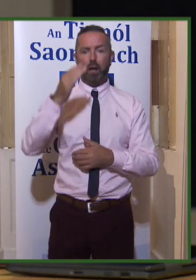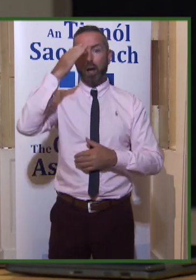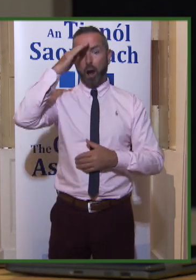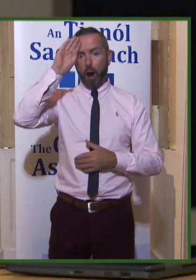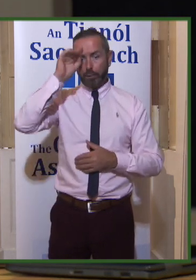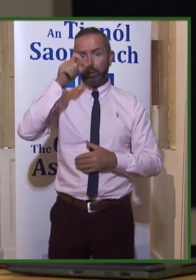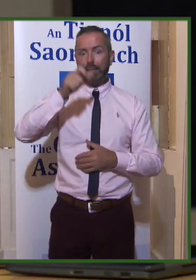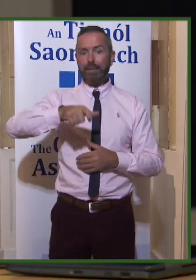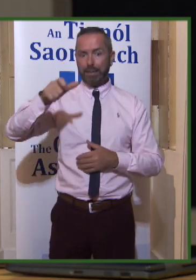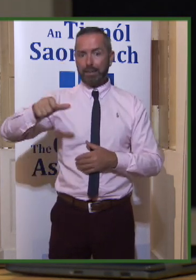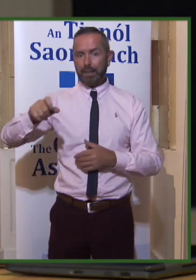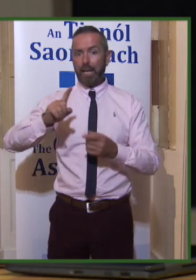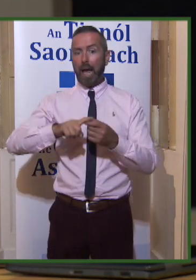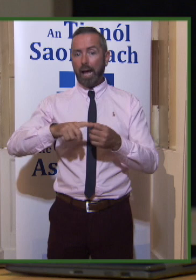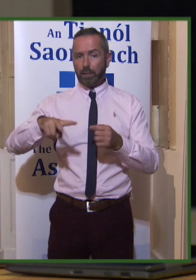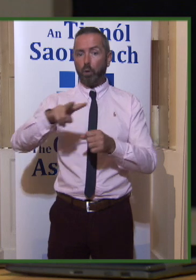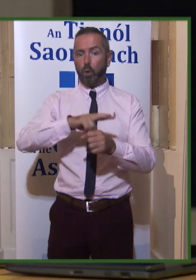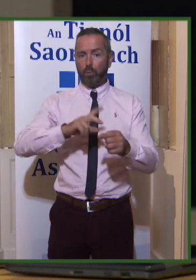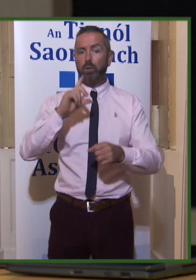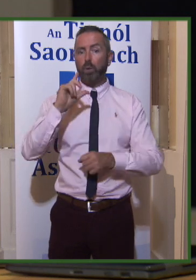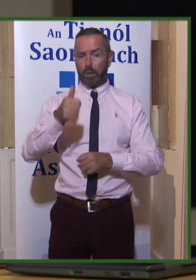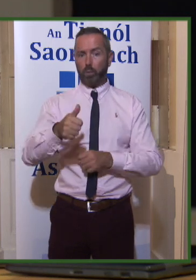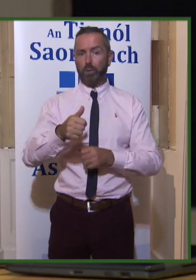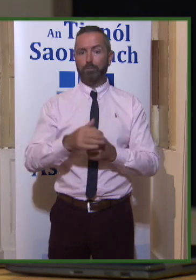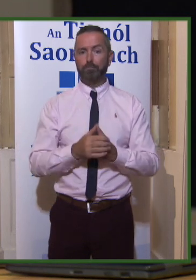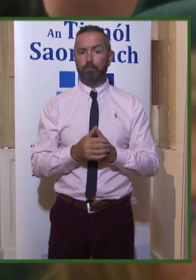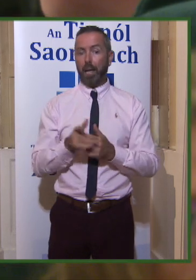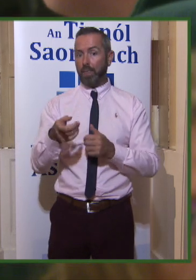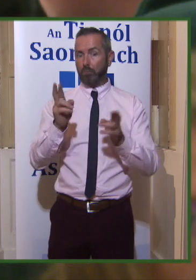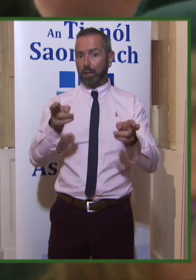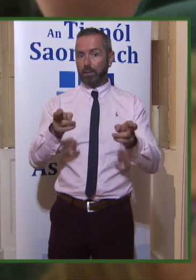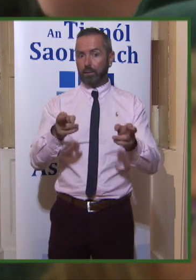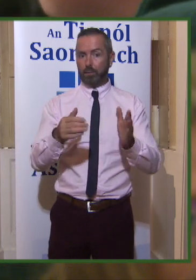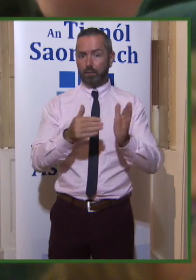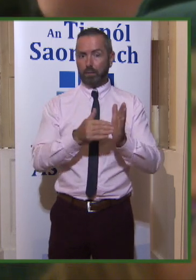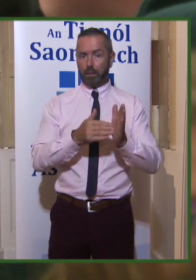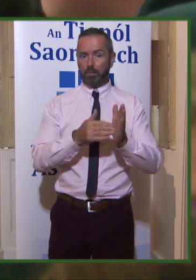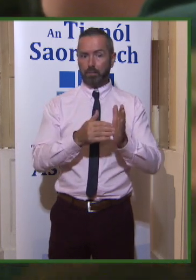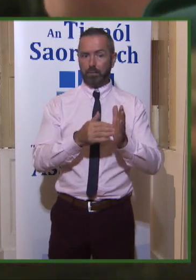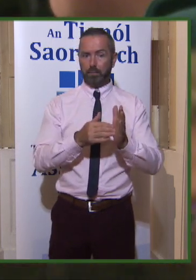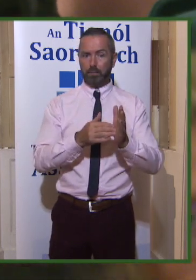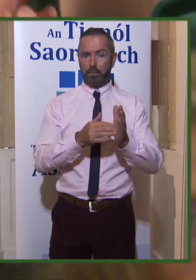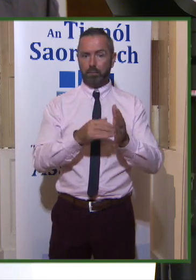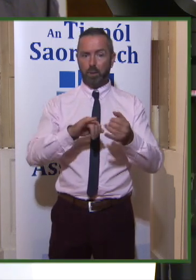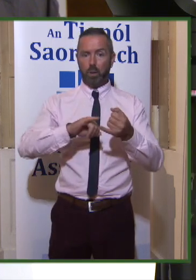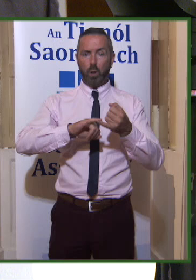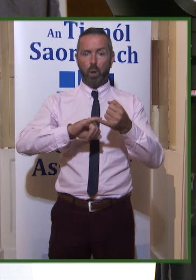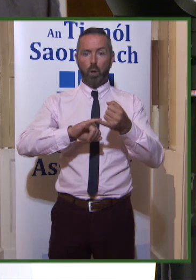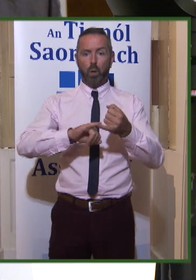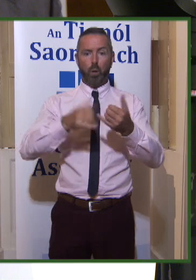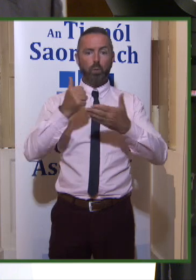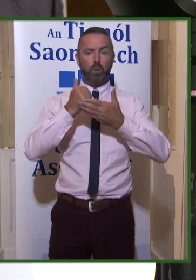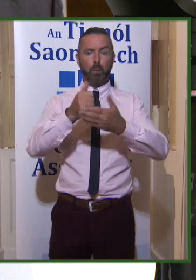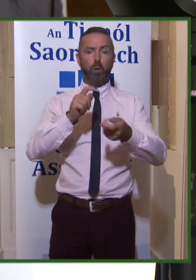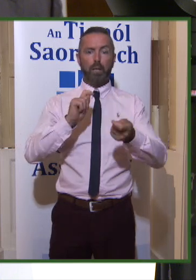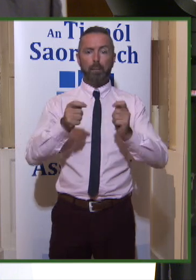Irish citizen and over 21 years of age. Is that correct, Madeline? So can I have a show of hands to